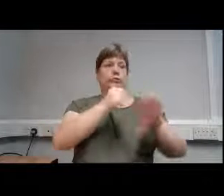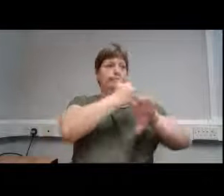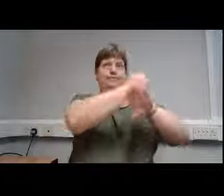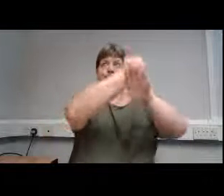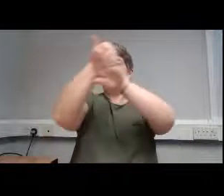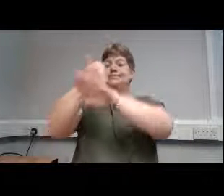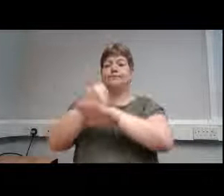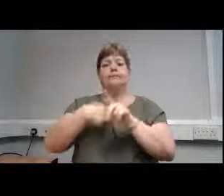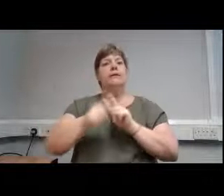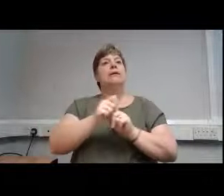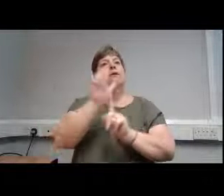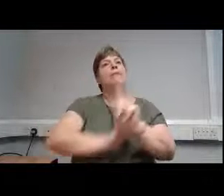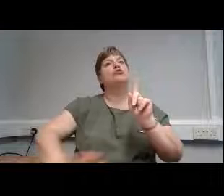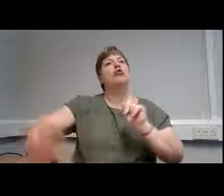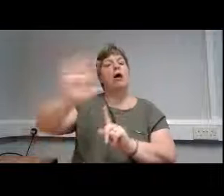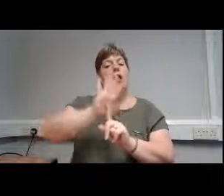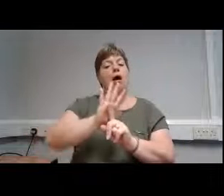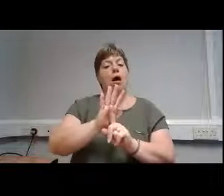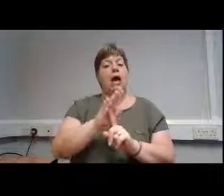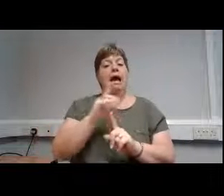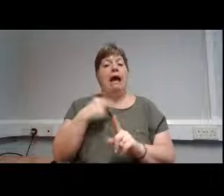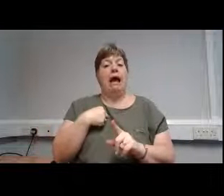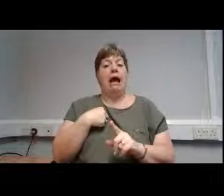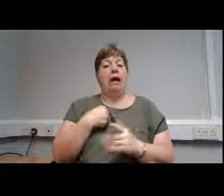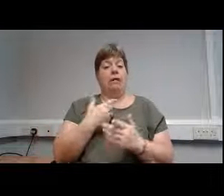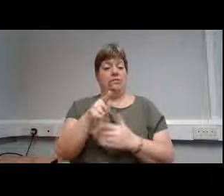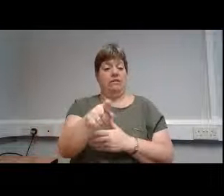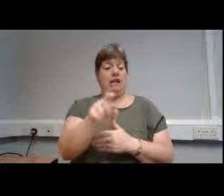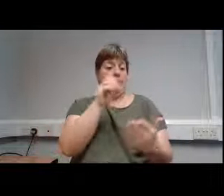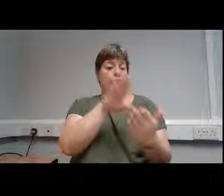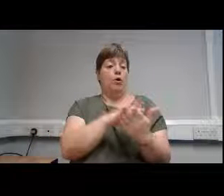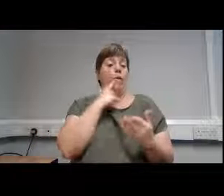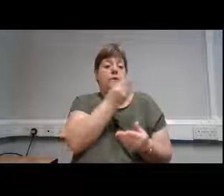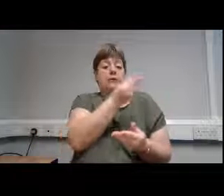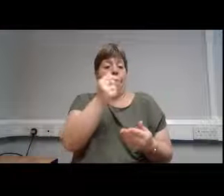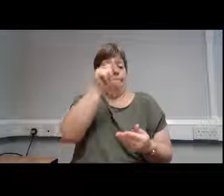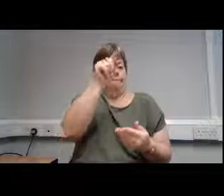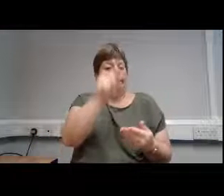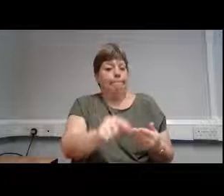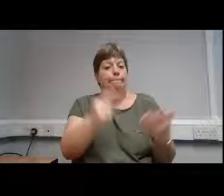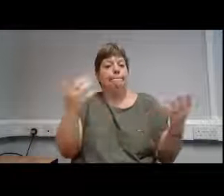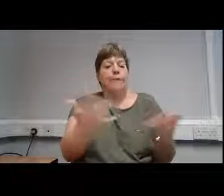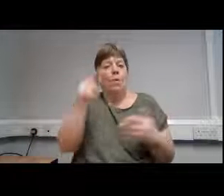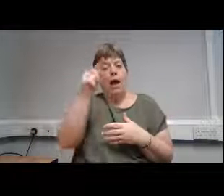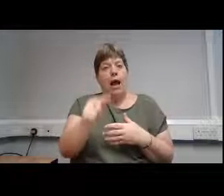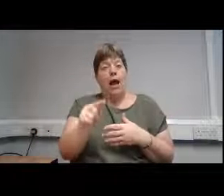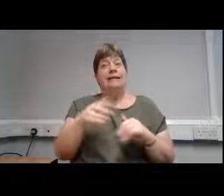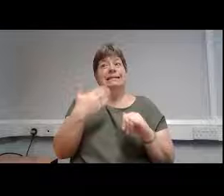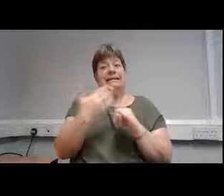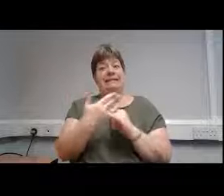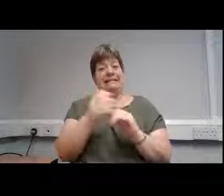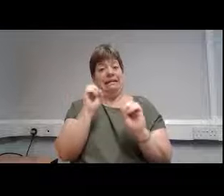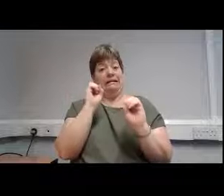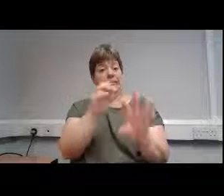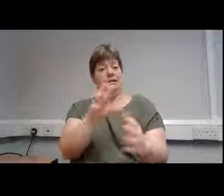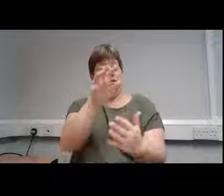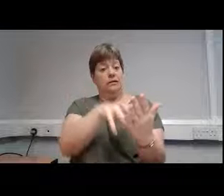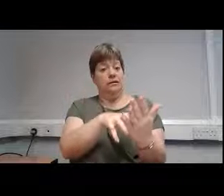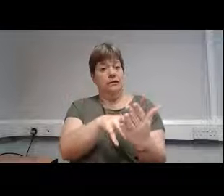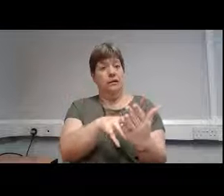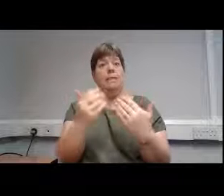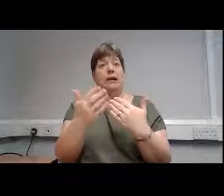across Derbyshire, and I've just on this slide just popped where some of those locations are, but I think since I've written that it has